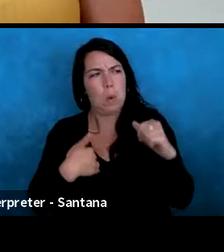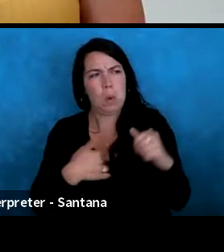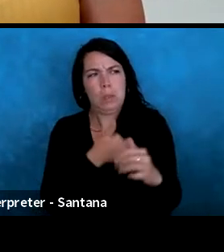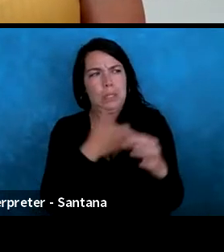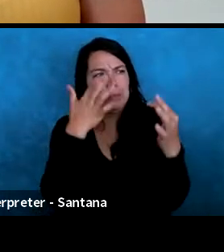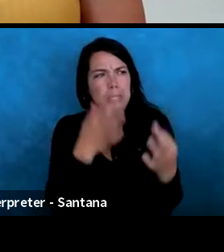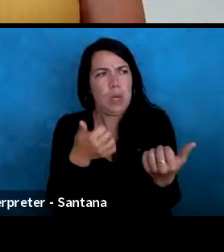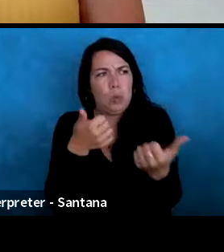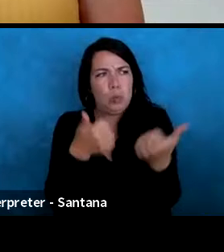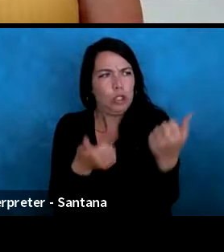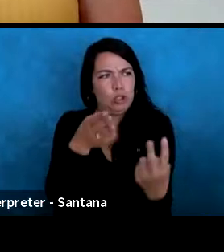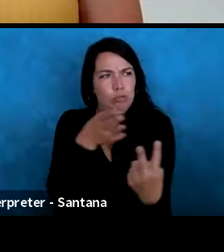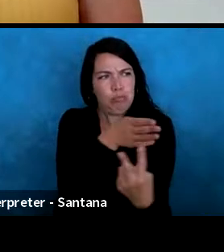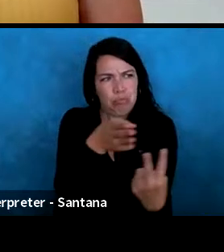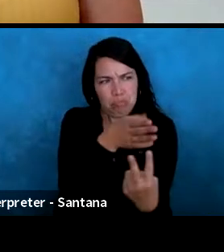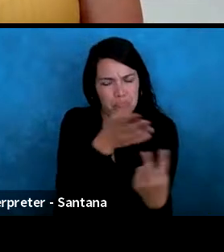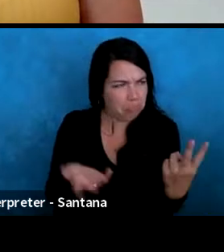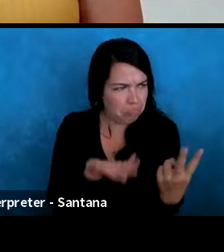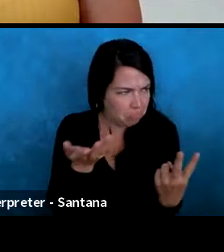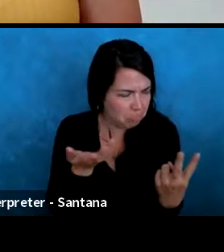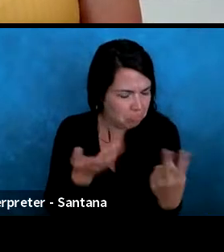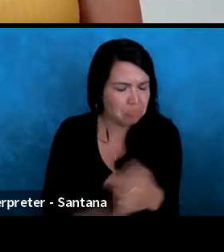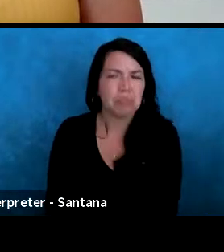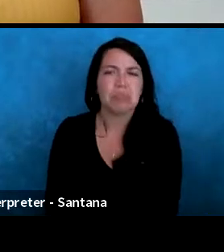So we thought maybe